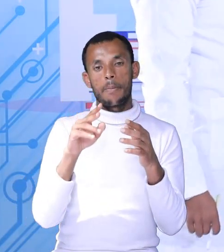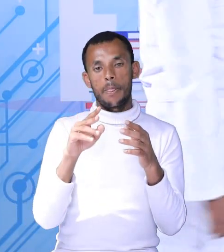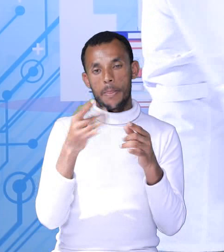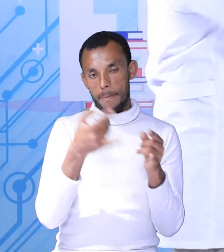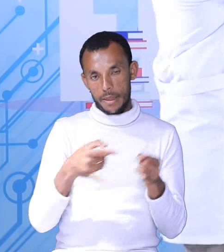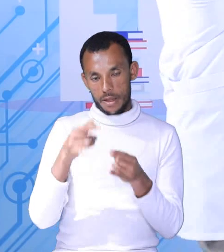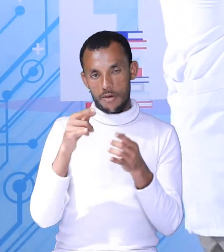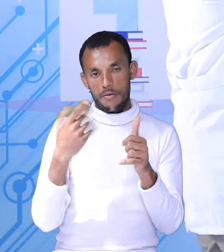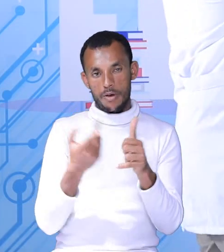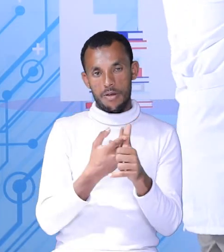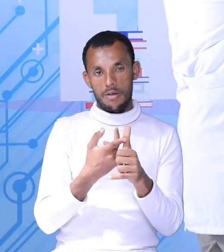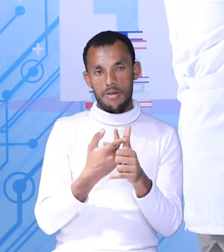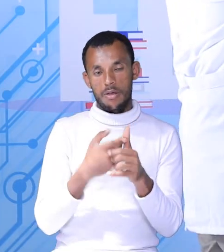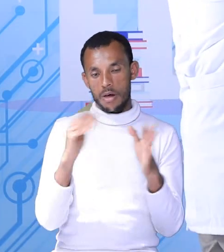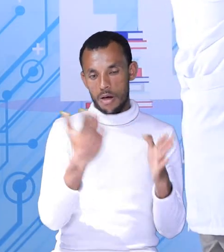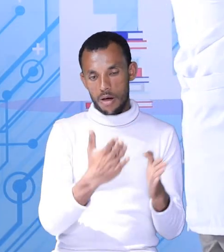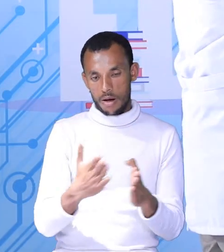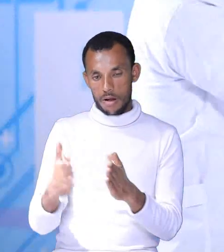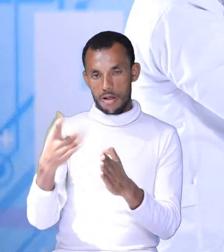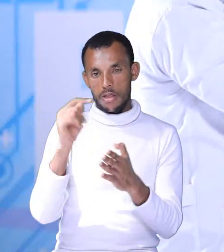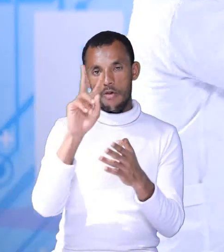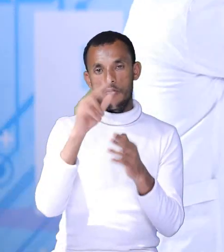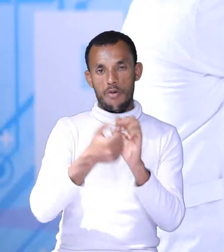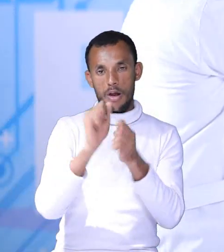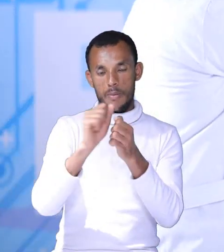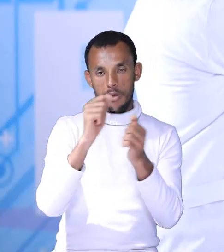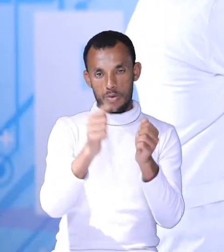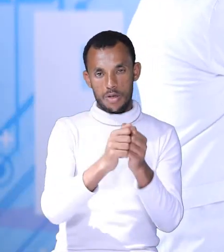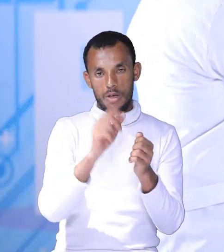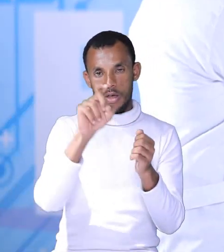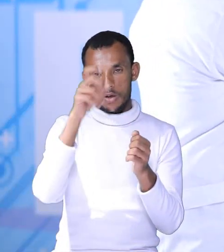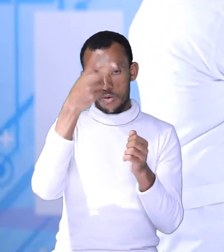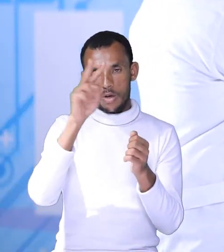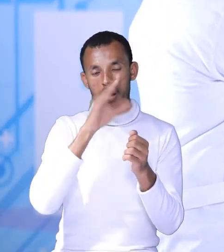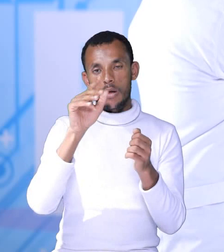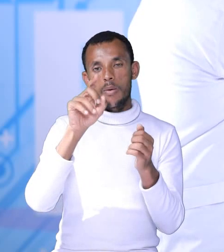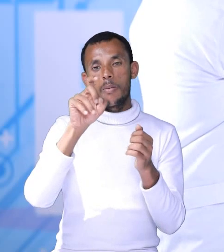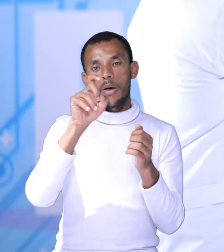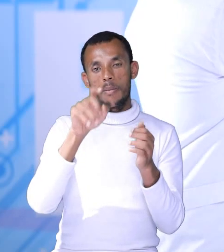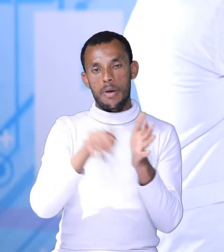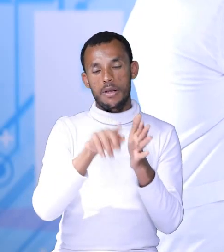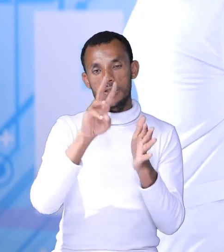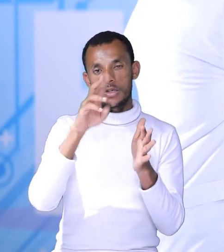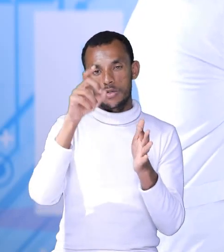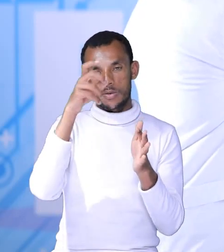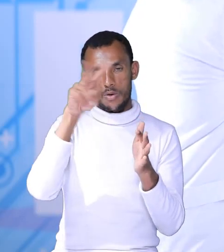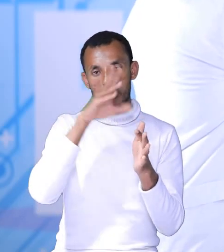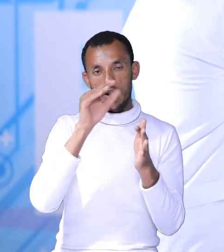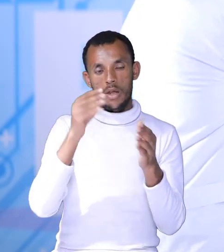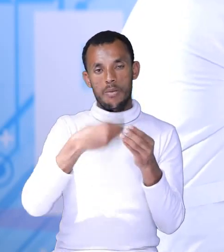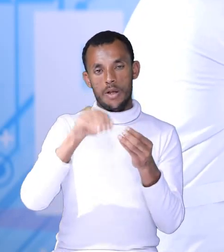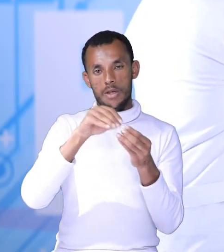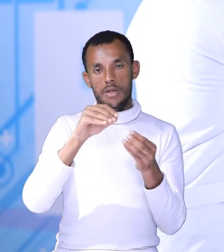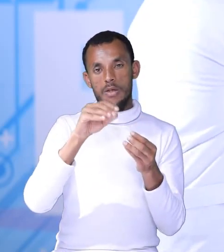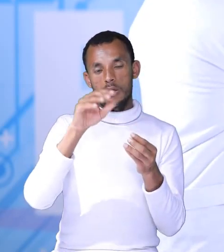that, first arrange the variables together: x squared and minus 6x plus y squared